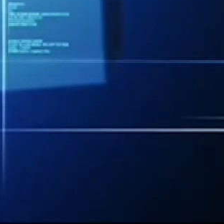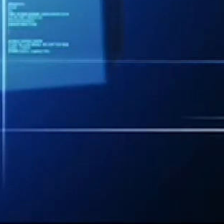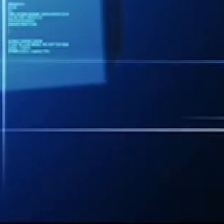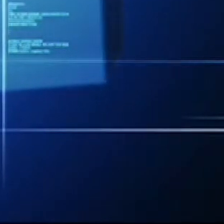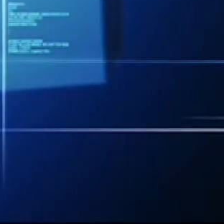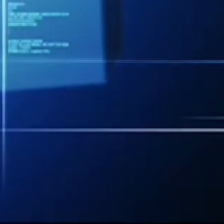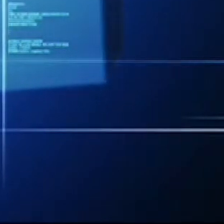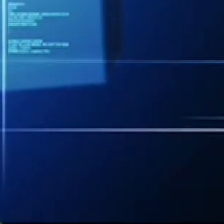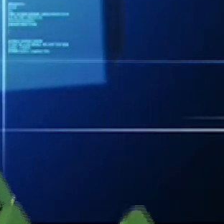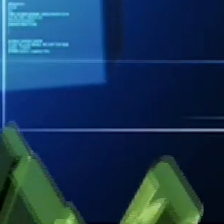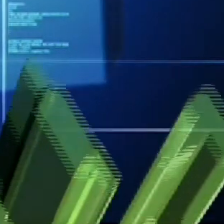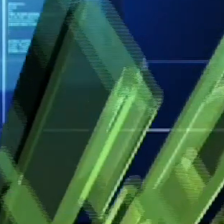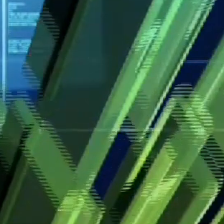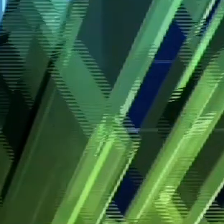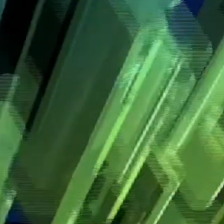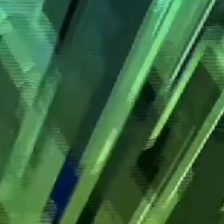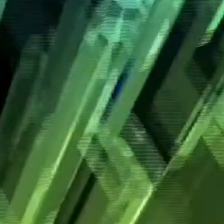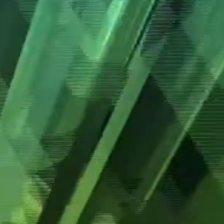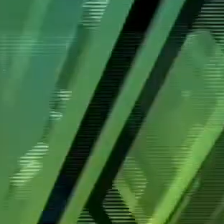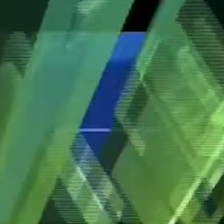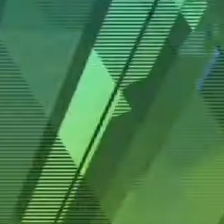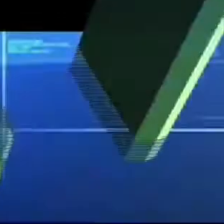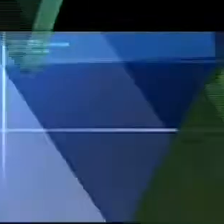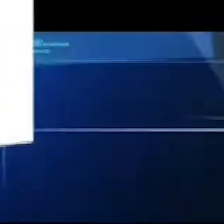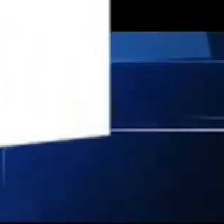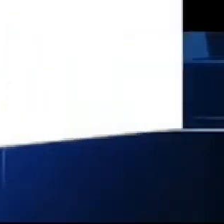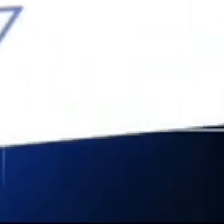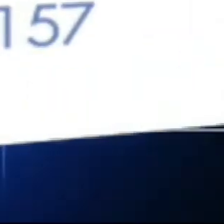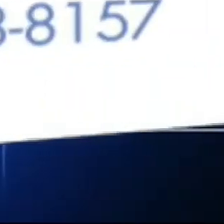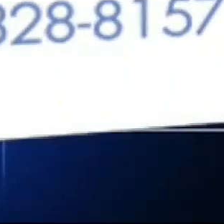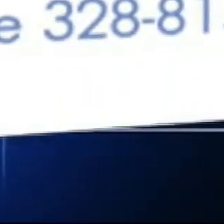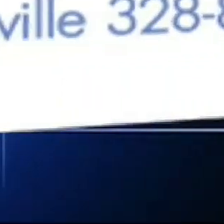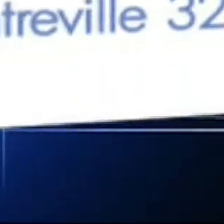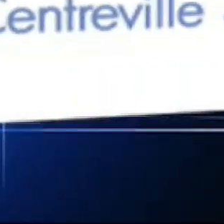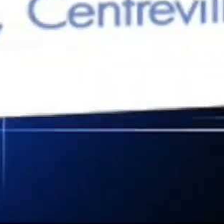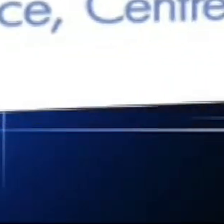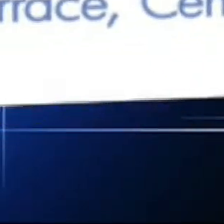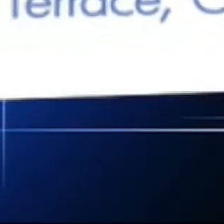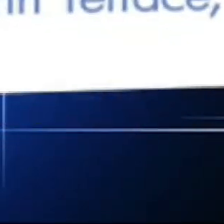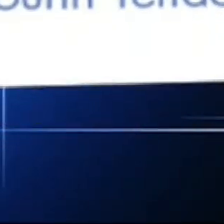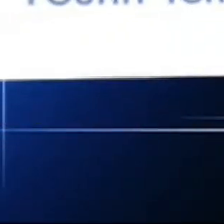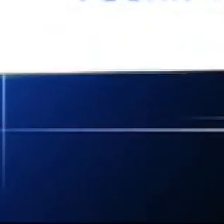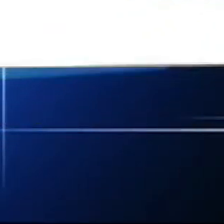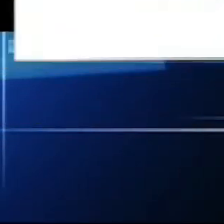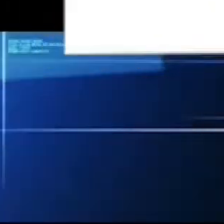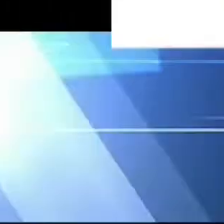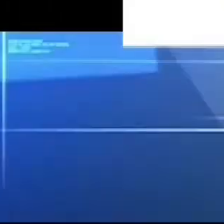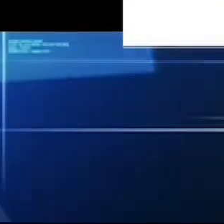This is ZNS Total Sports, brought to you by Fourth Terrace Diagnostic Center.